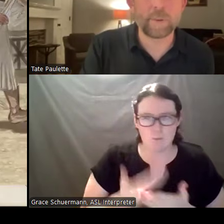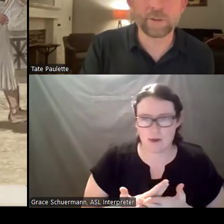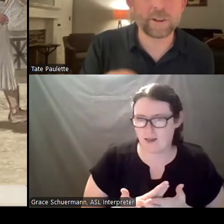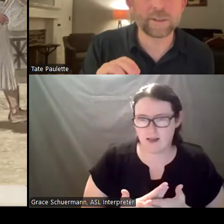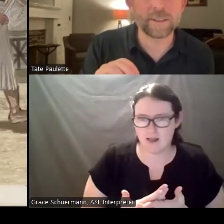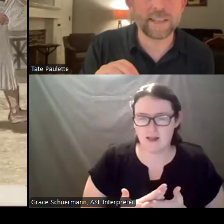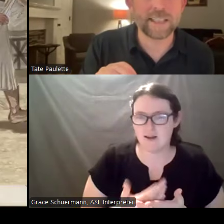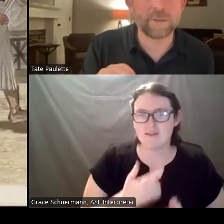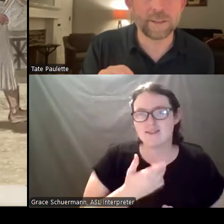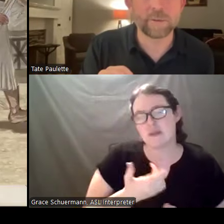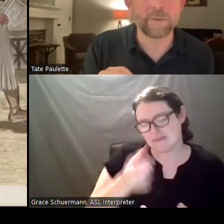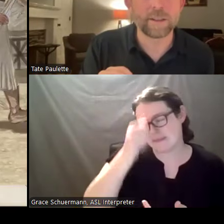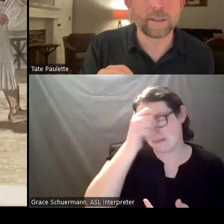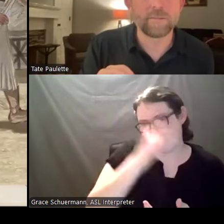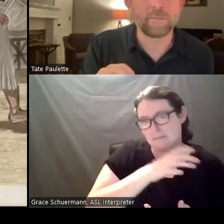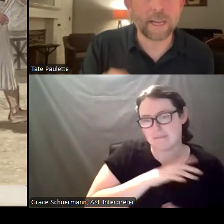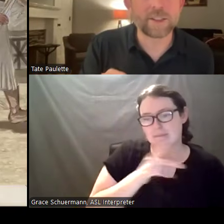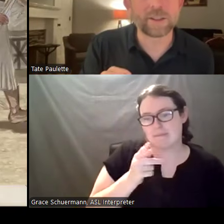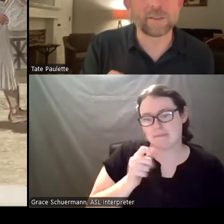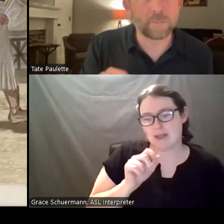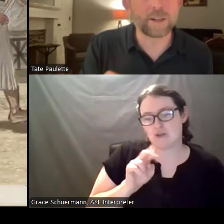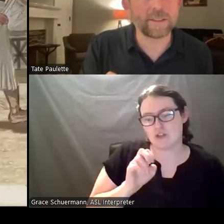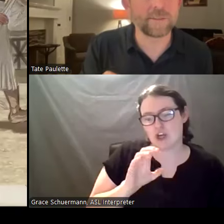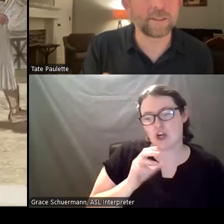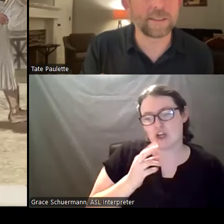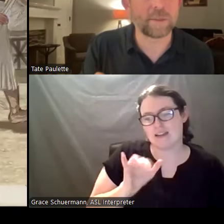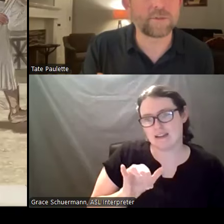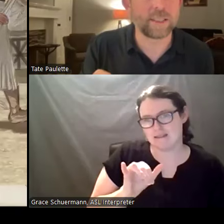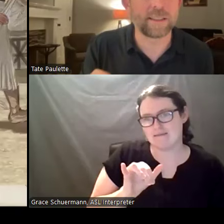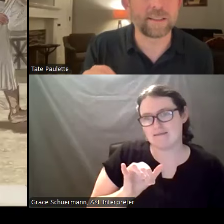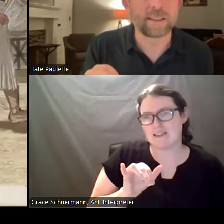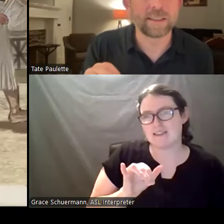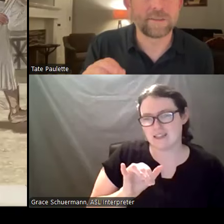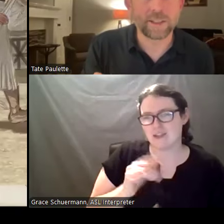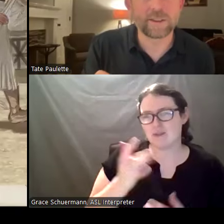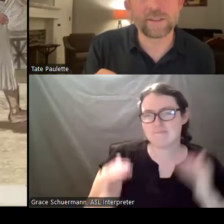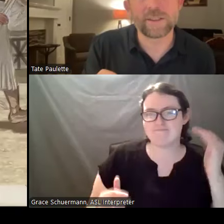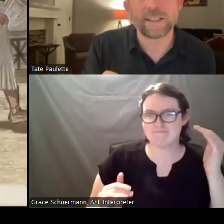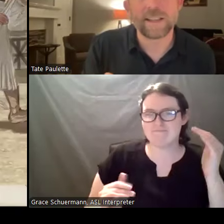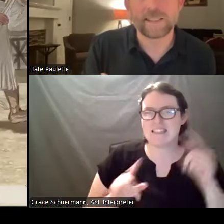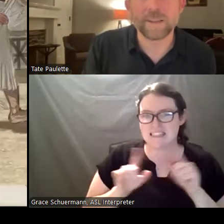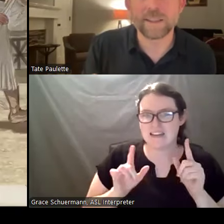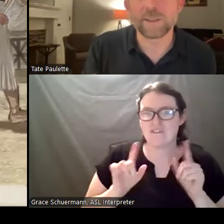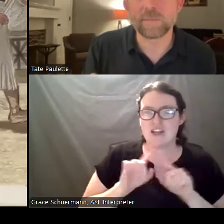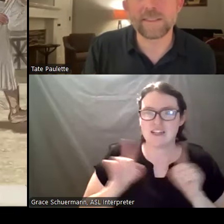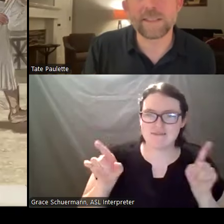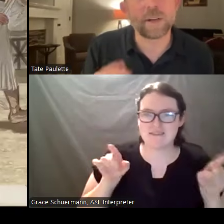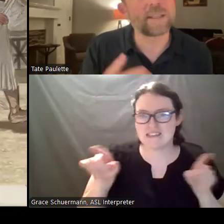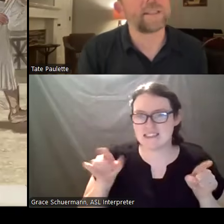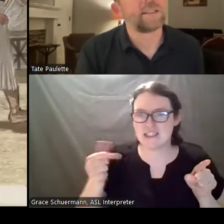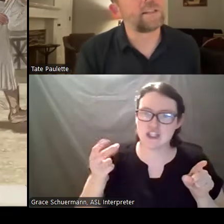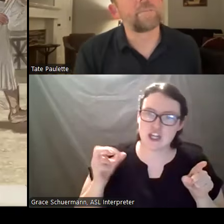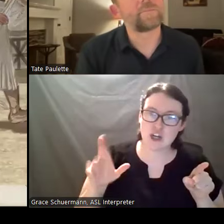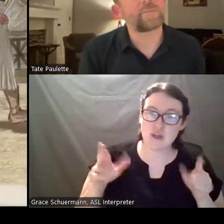a patriarchal society where there were major marked differences between genders, and so I think we should expect it.